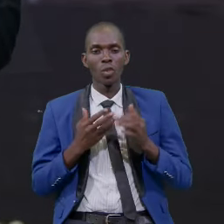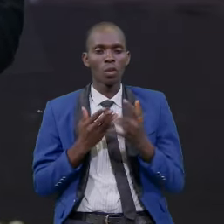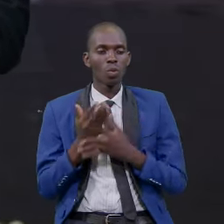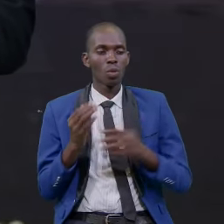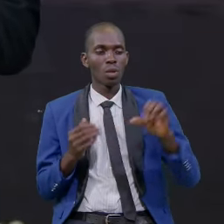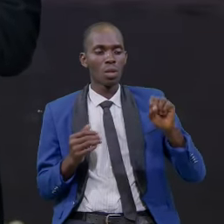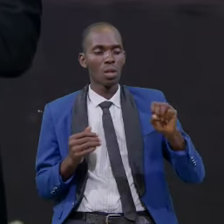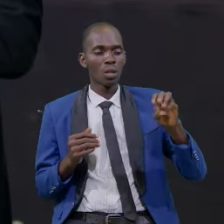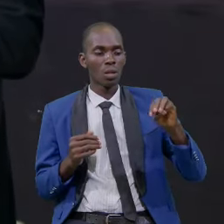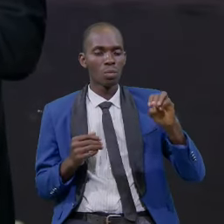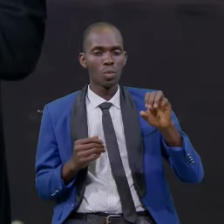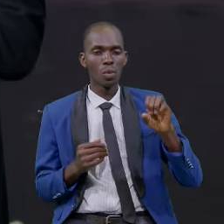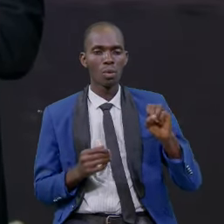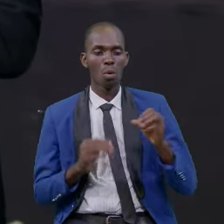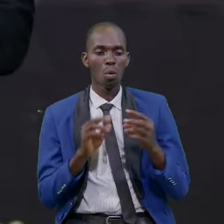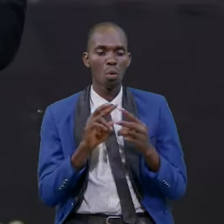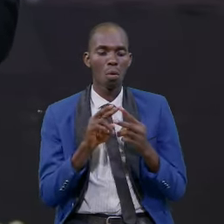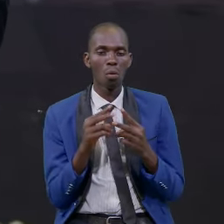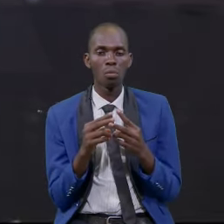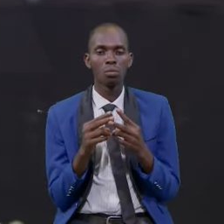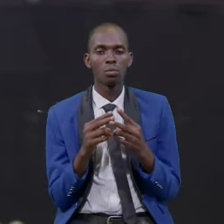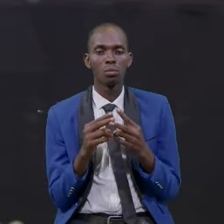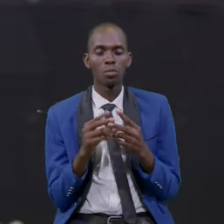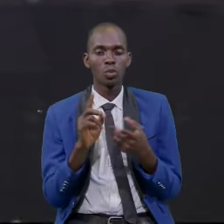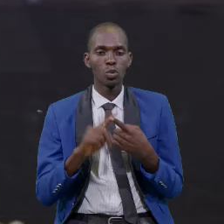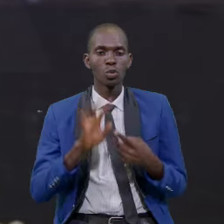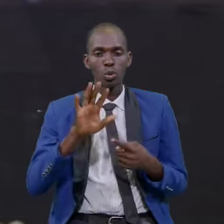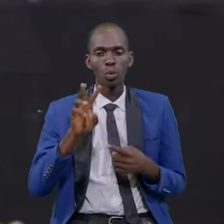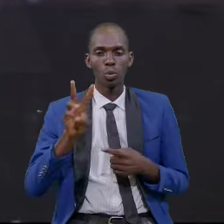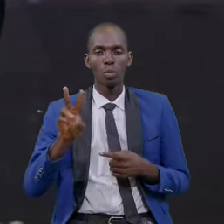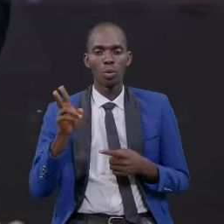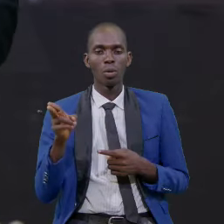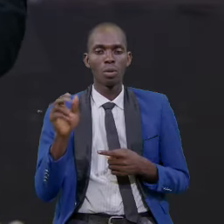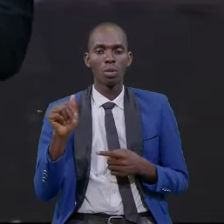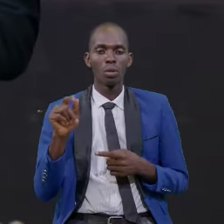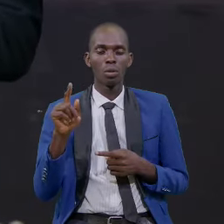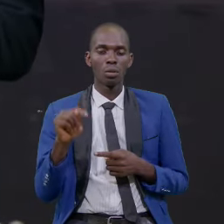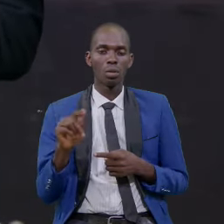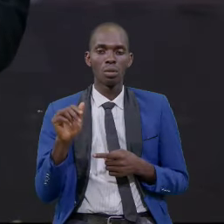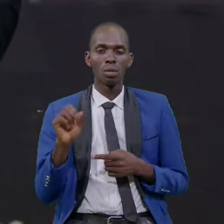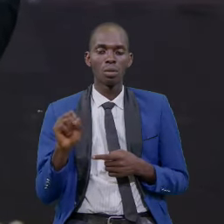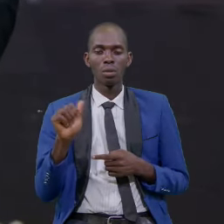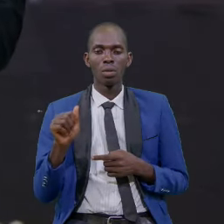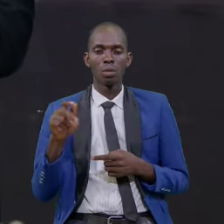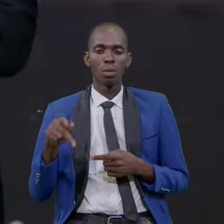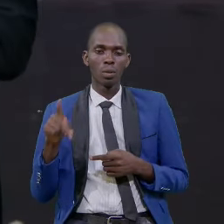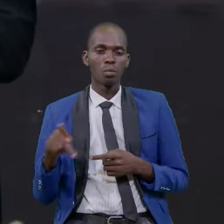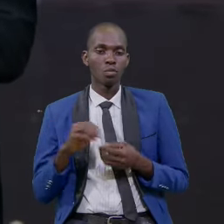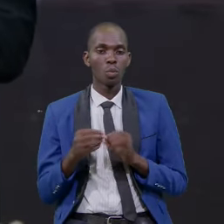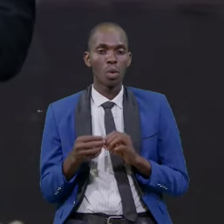SMS or WhatsApp to this WhatsApp number,